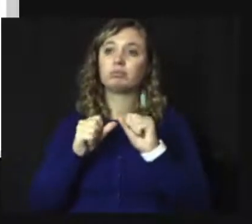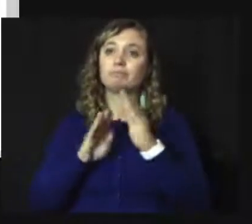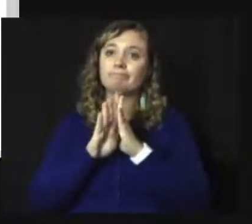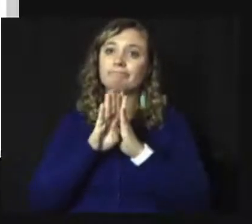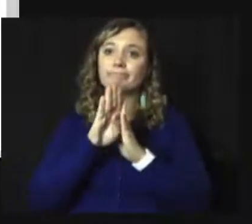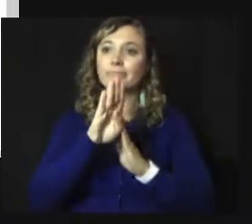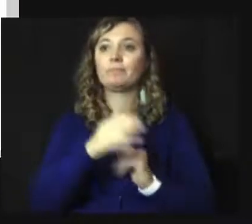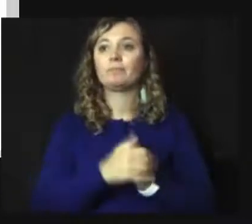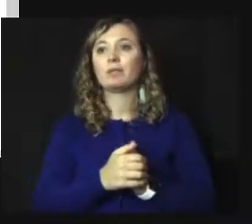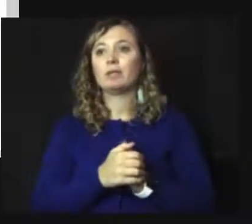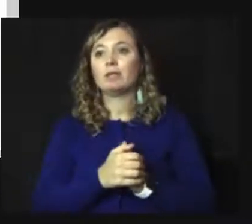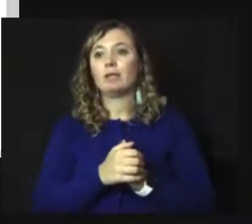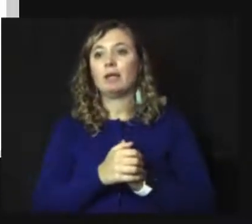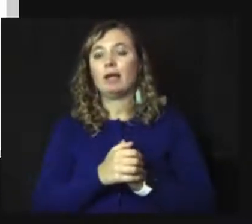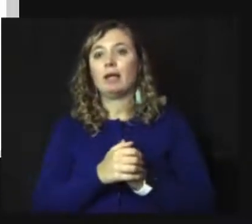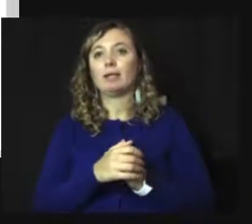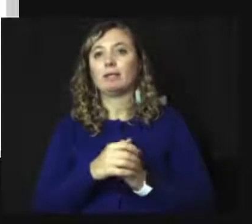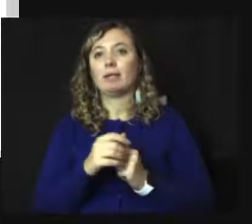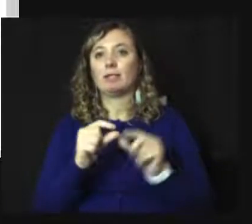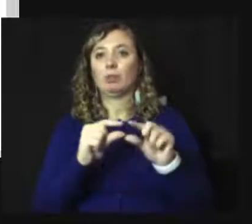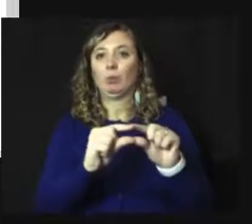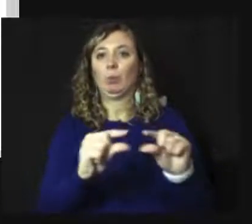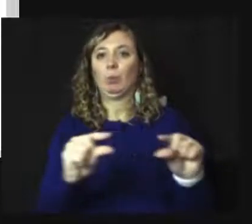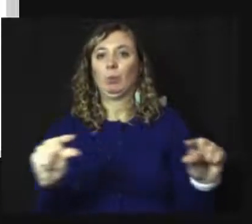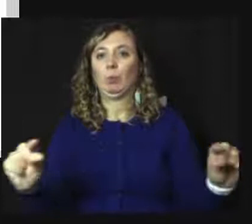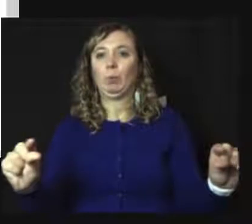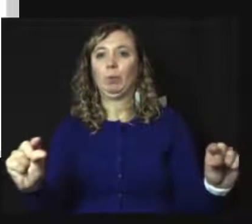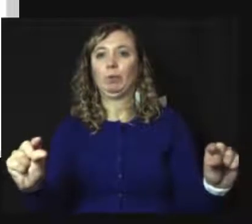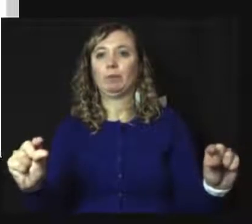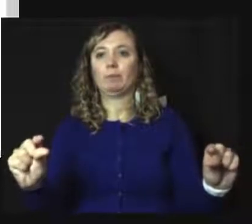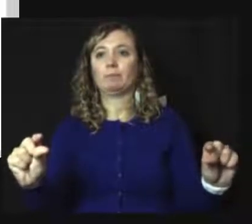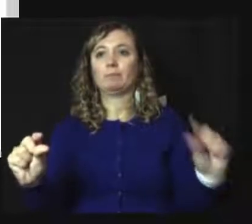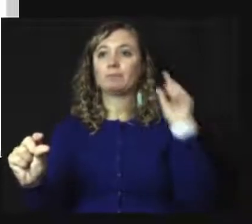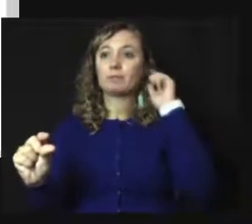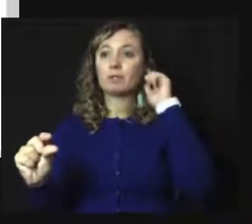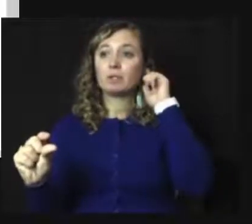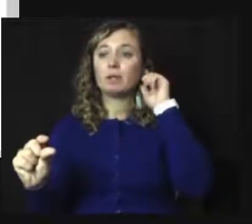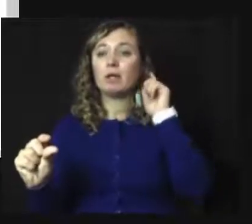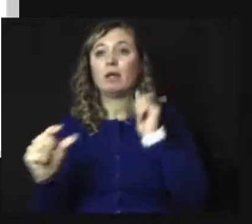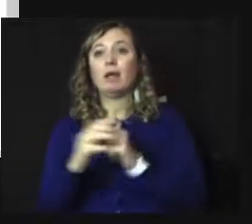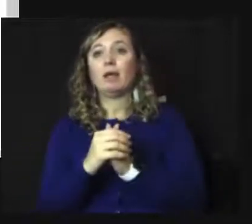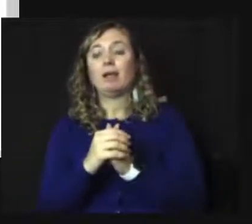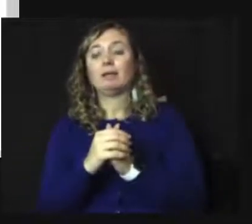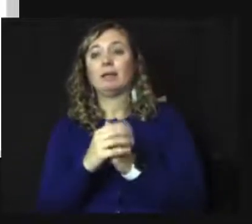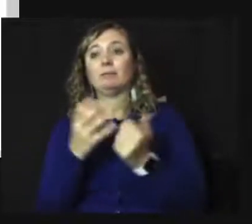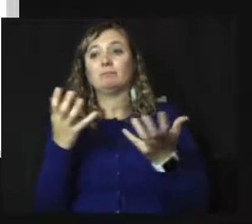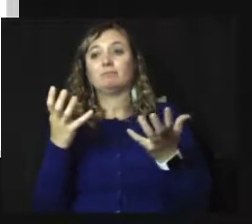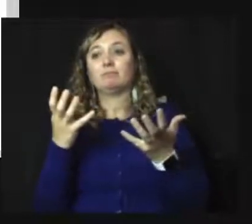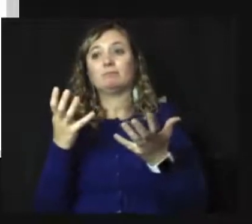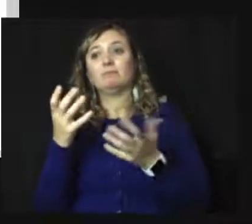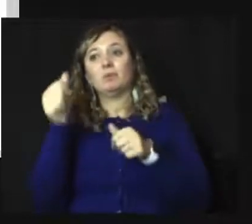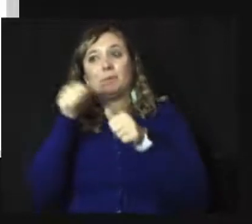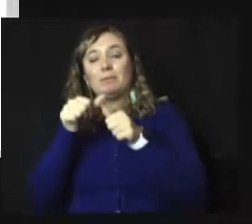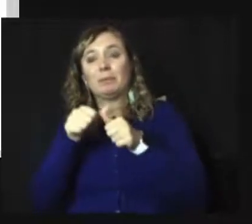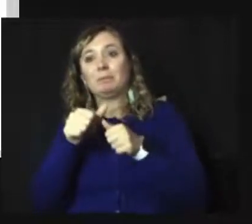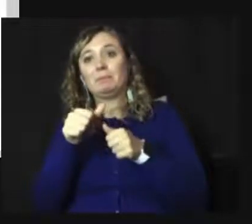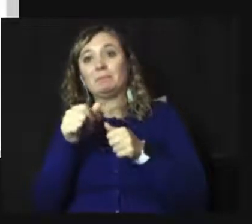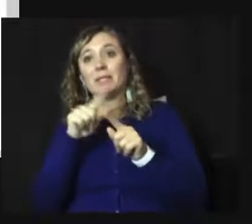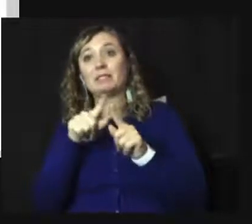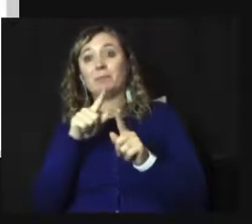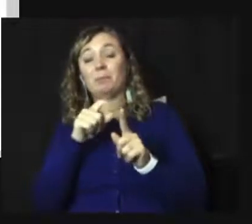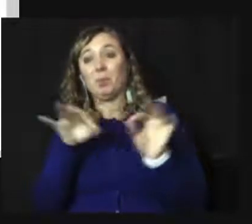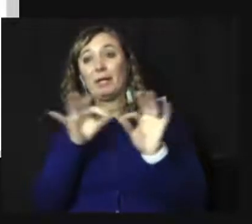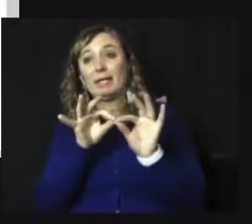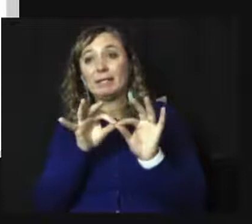it was less controversial, but you're on stolen land. Black lives matter. Trans people are people. And in order to really move forward in